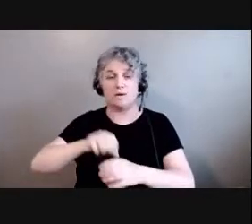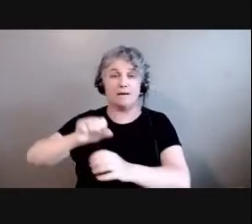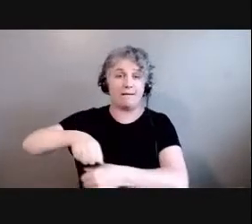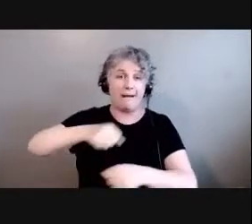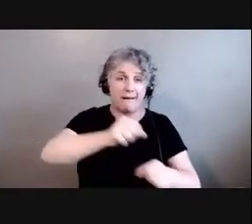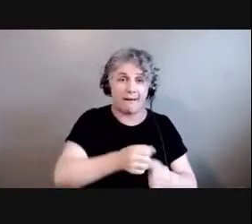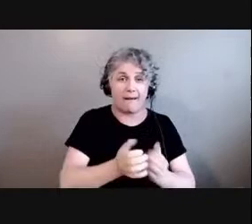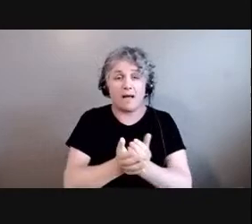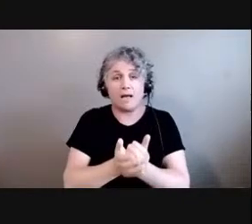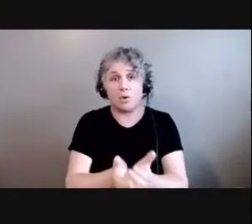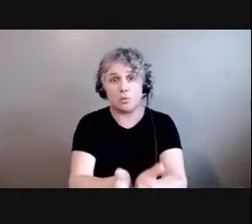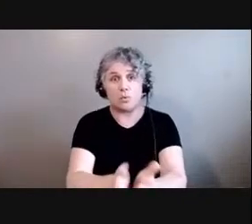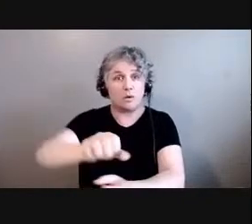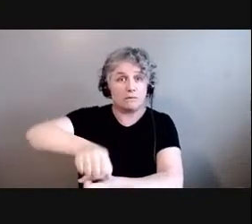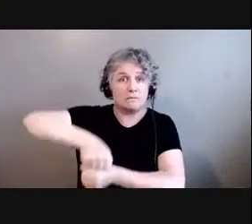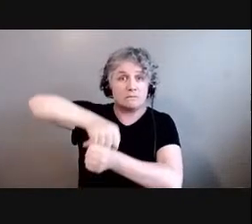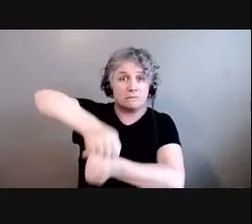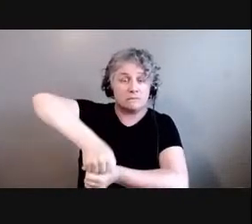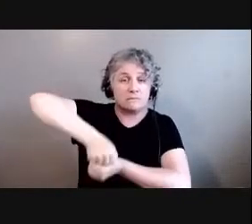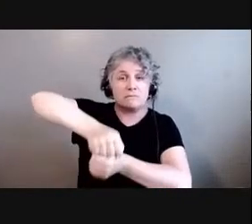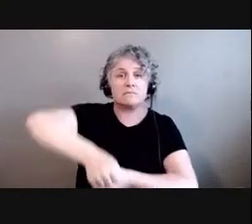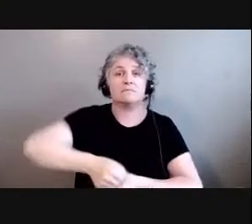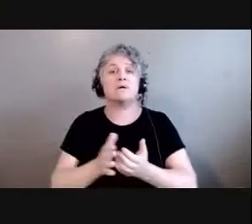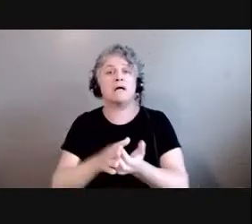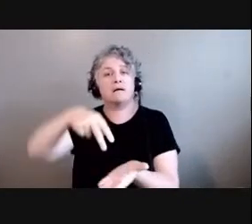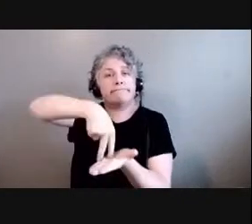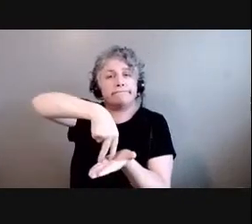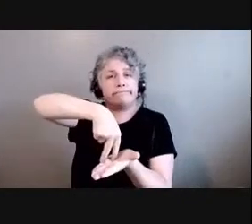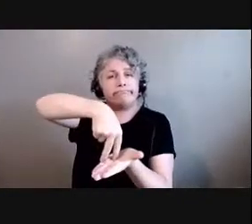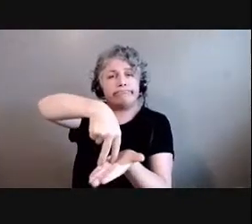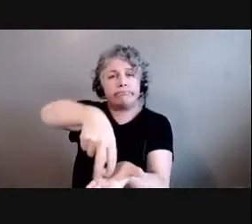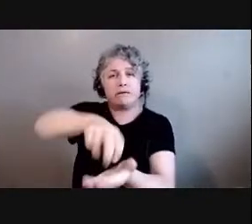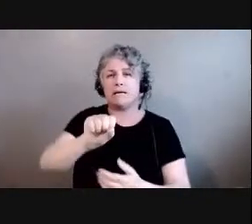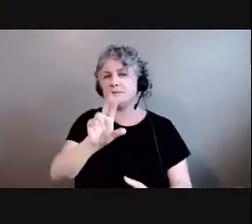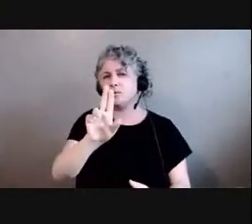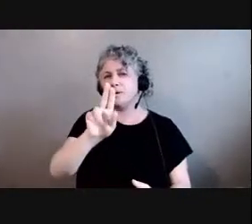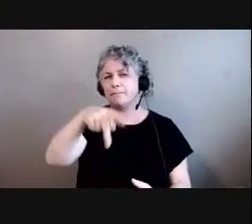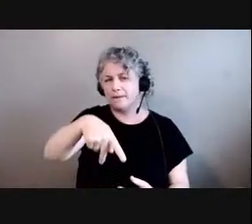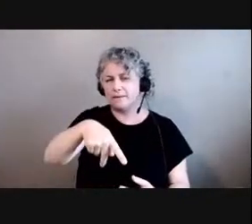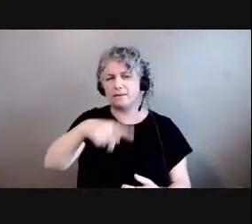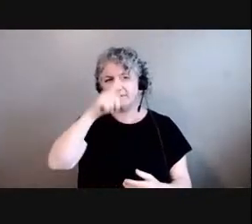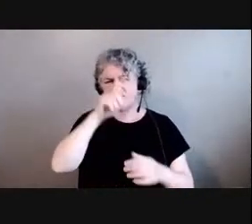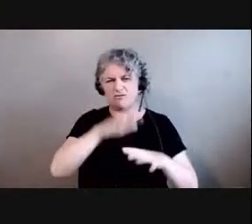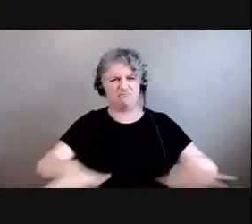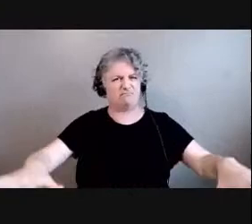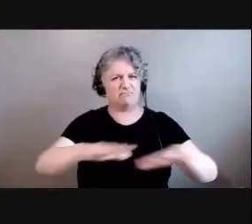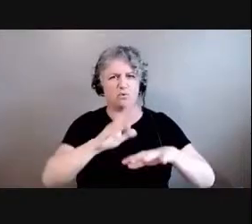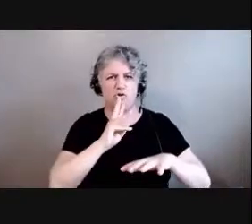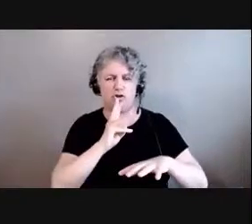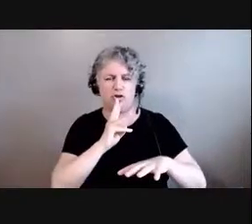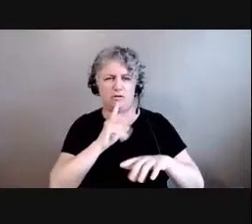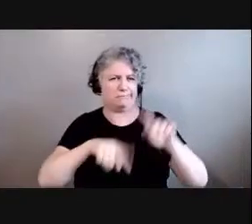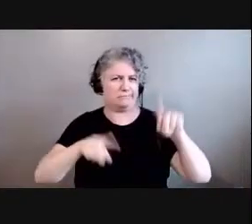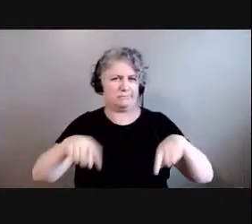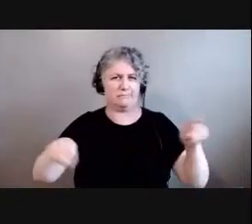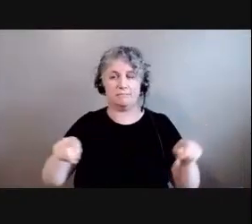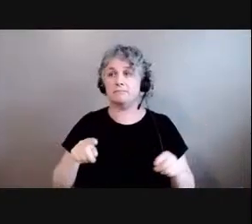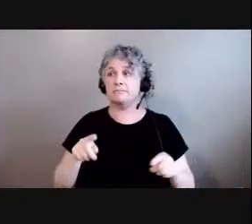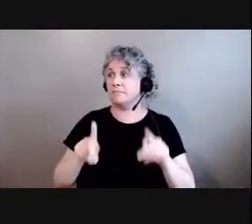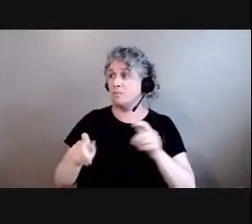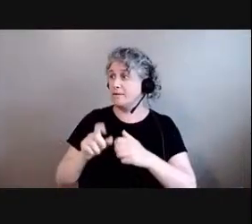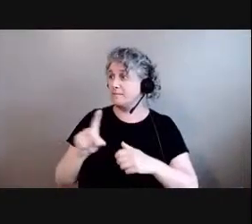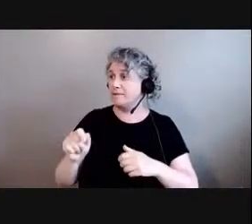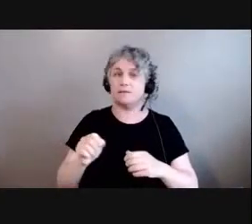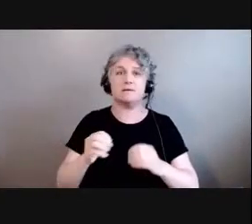at Montana lakes. These launches provide access for paddlers with disabilities to get in and out of their vessel with increased